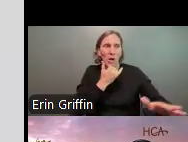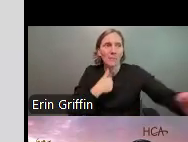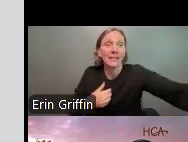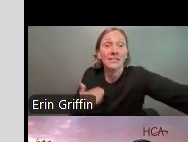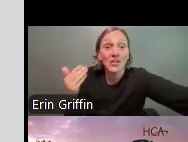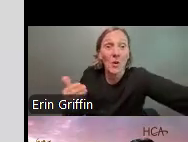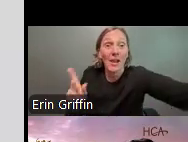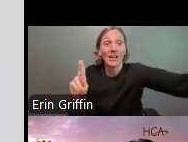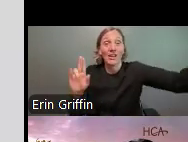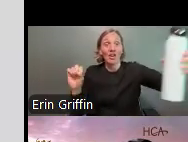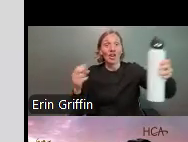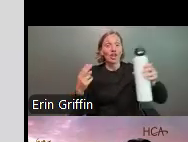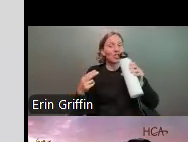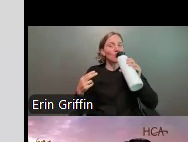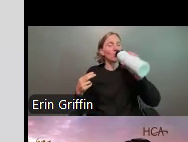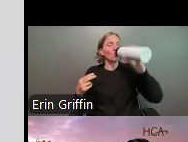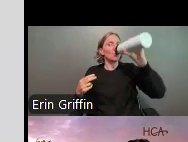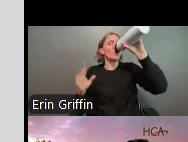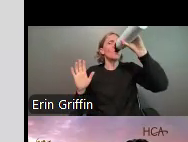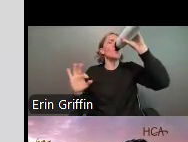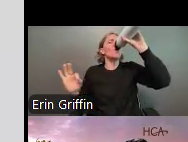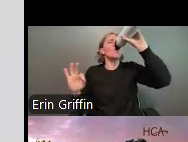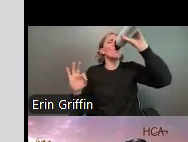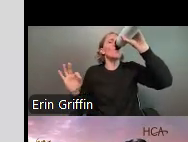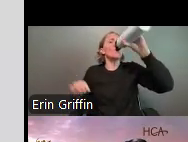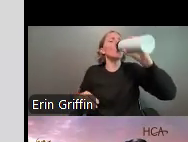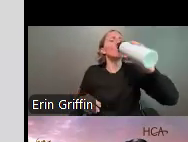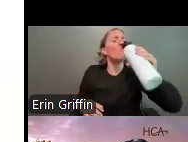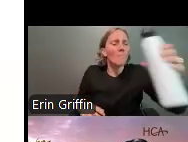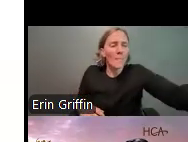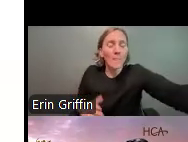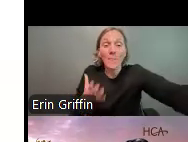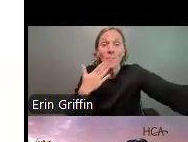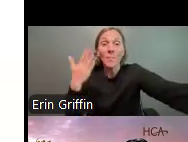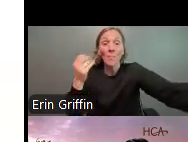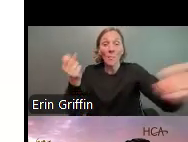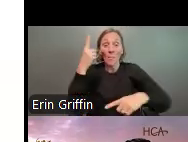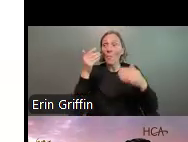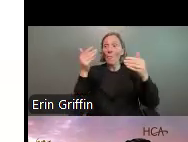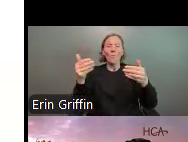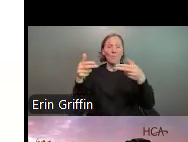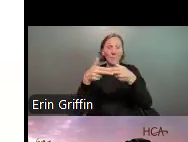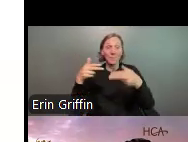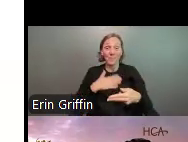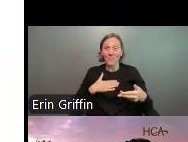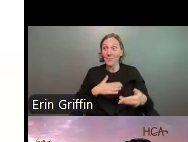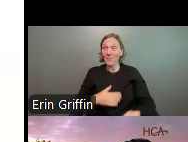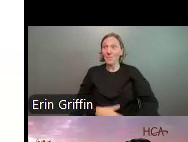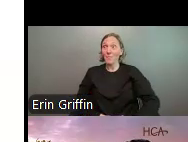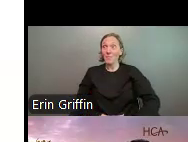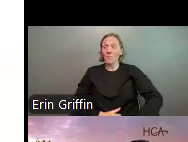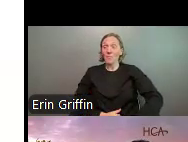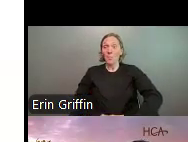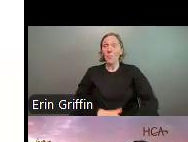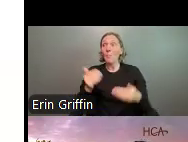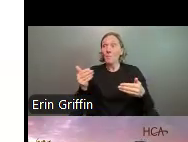No worries. Good morning, everyone. We could go ahead and move on to the next slide here. And go ahead and feel free to click